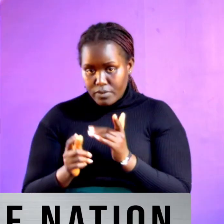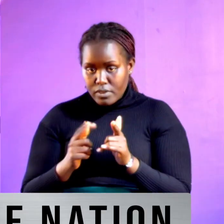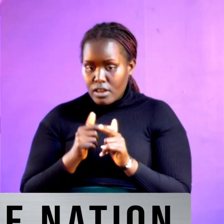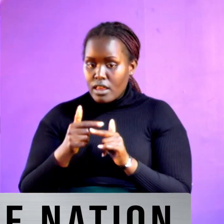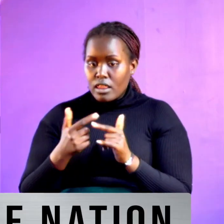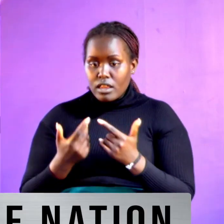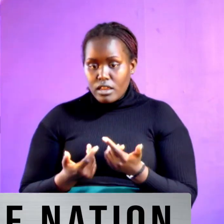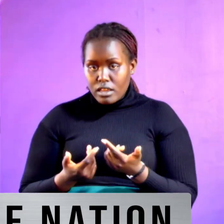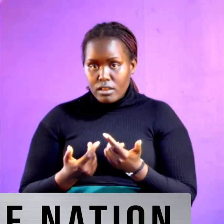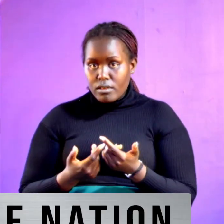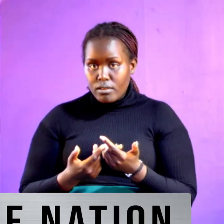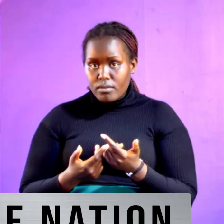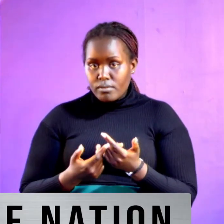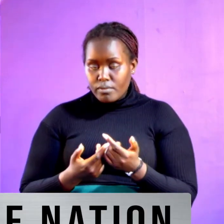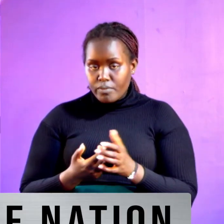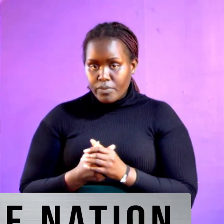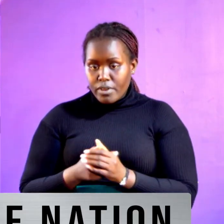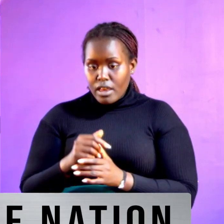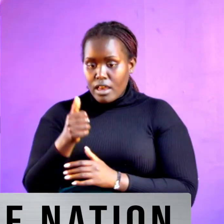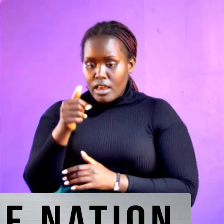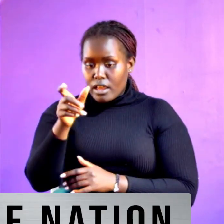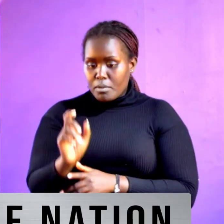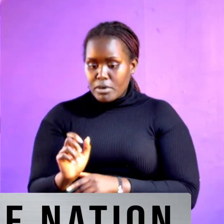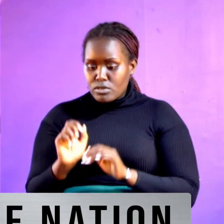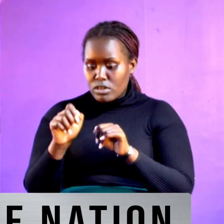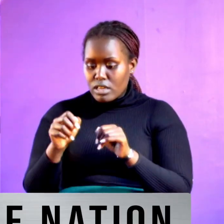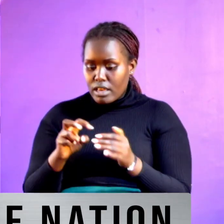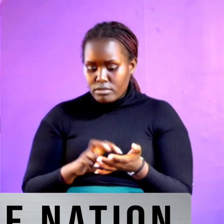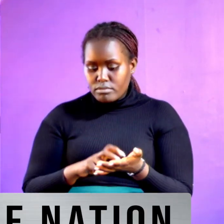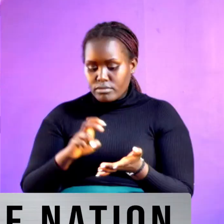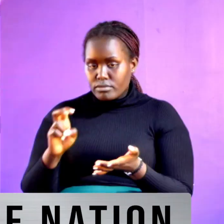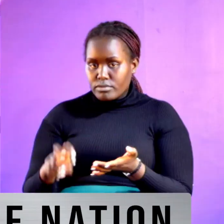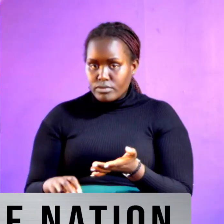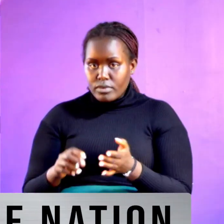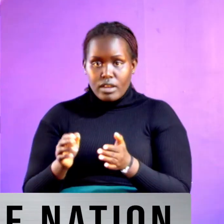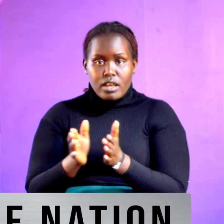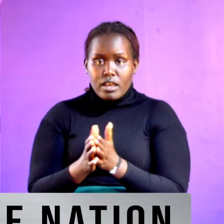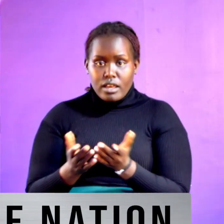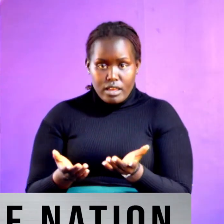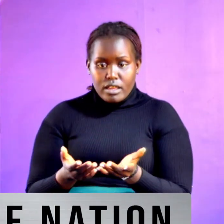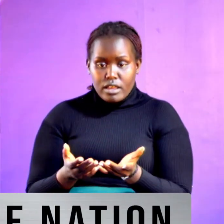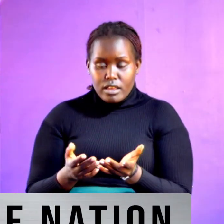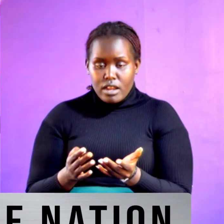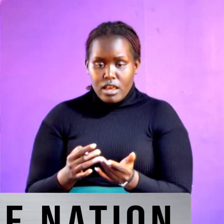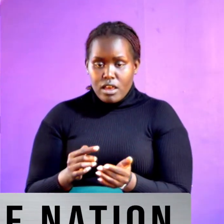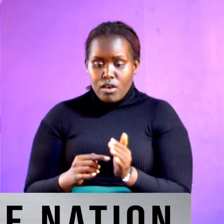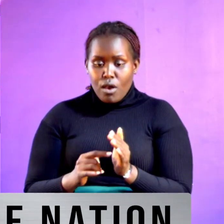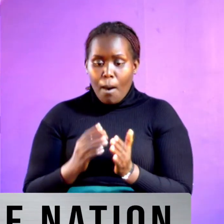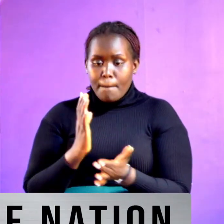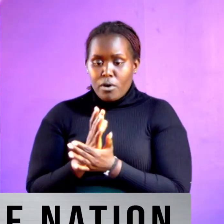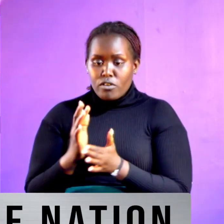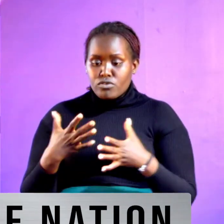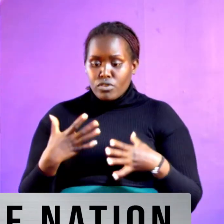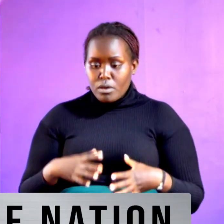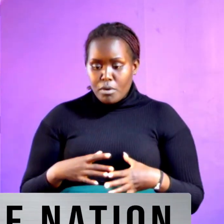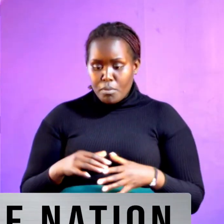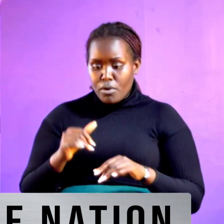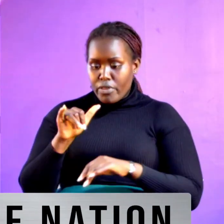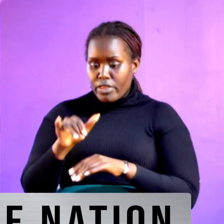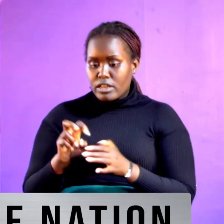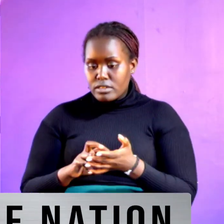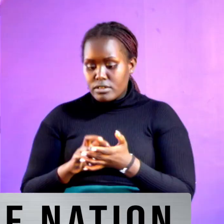then, you know, it's bound to resign and, you know, and prove to the masses that, you know, his resignation came